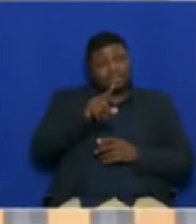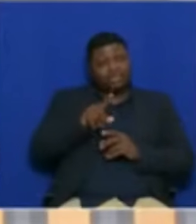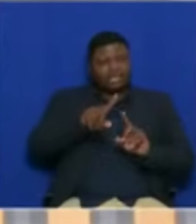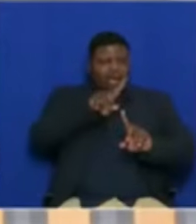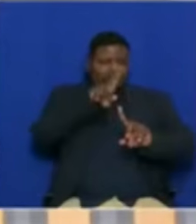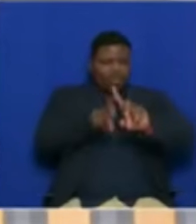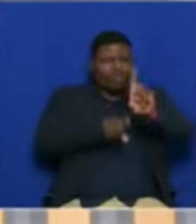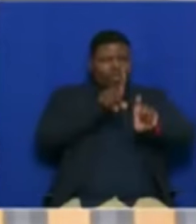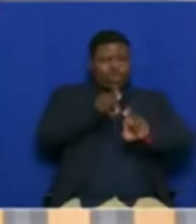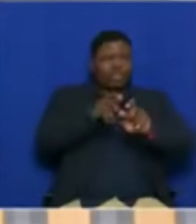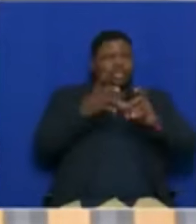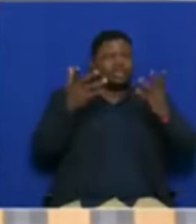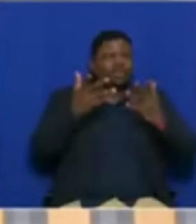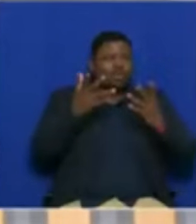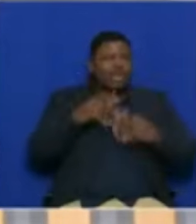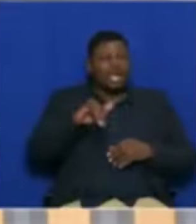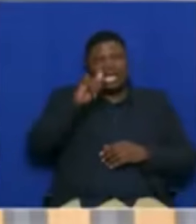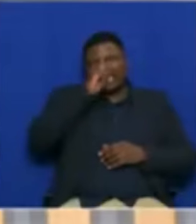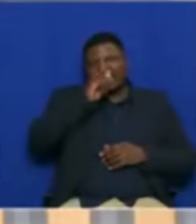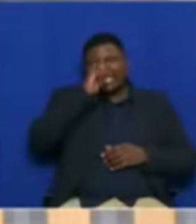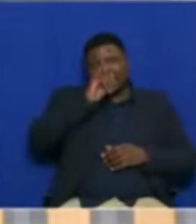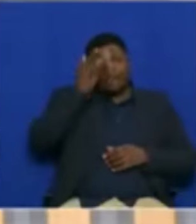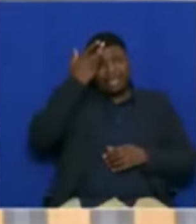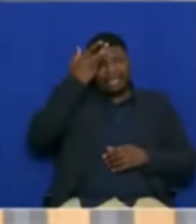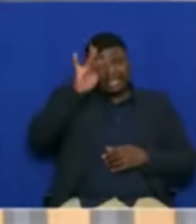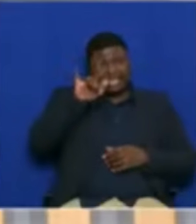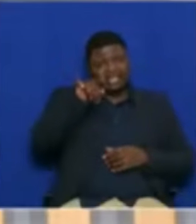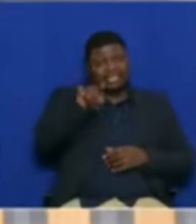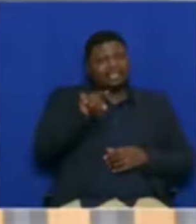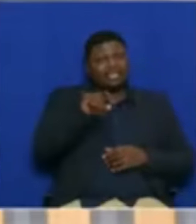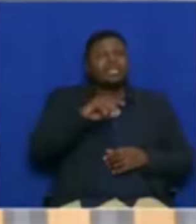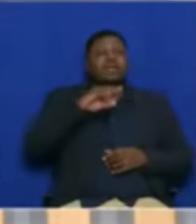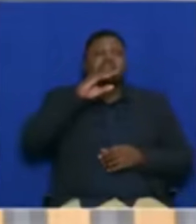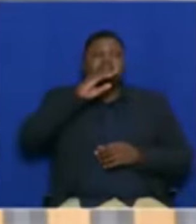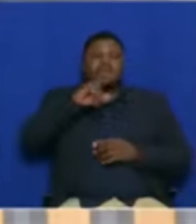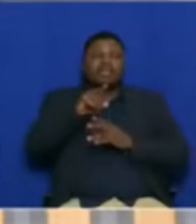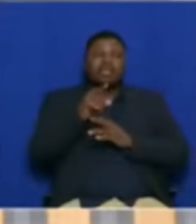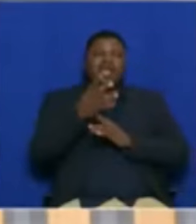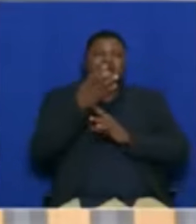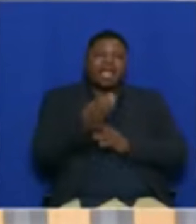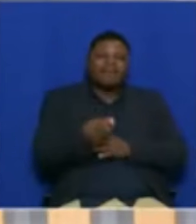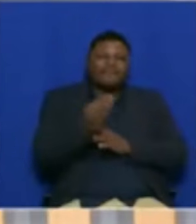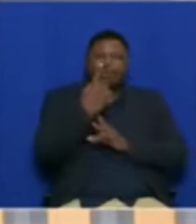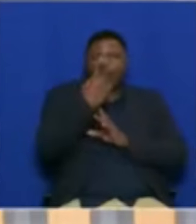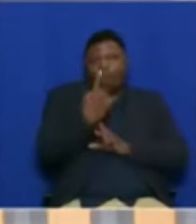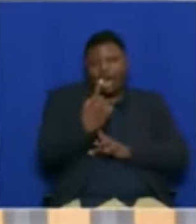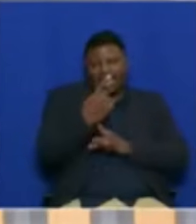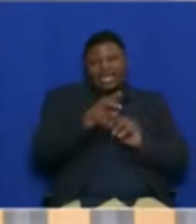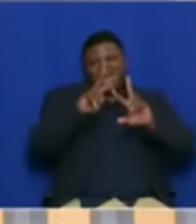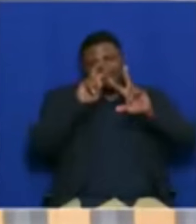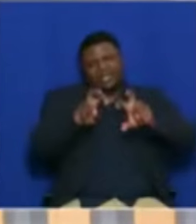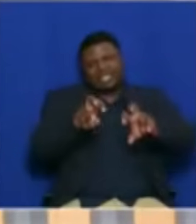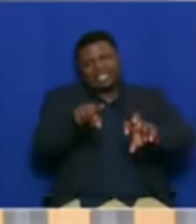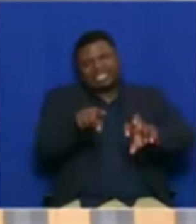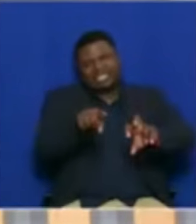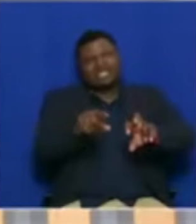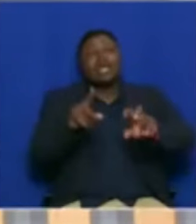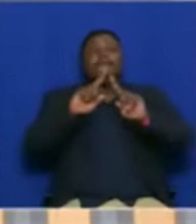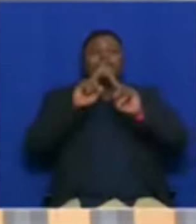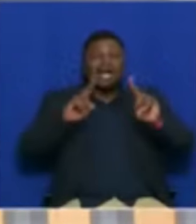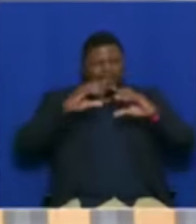put it to you? It's one investigation that has many legs. So it's got one inquiry